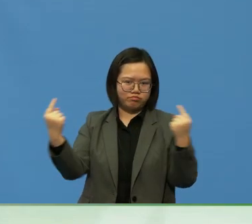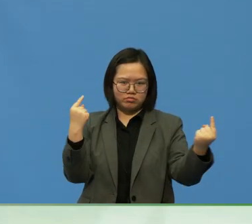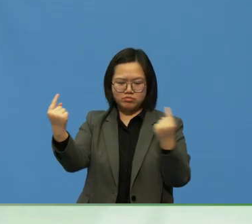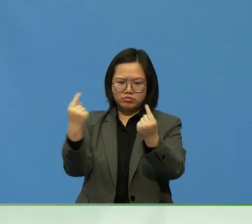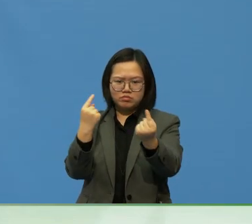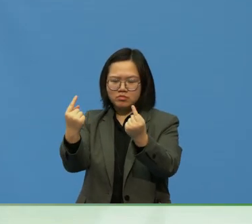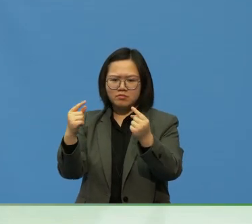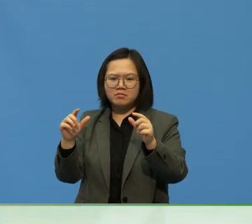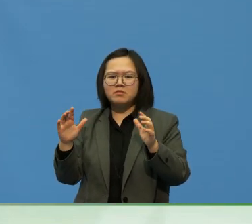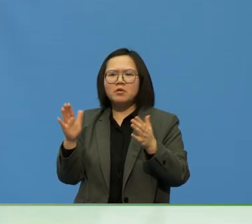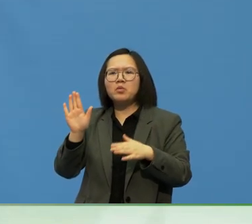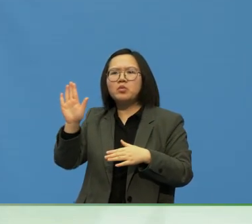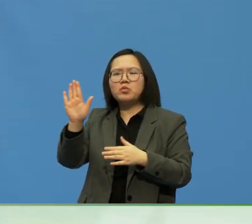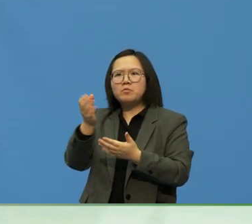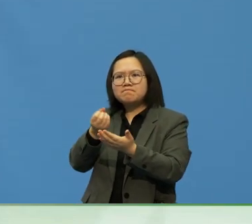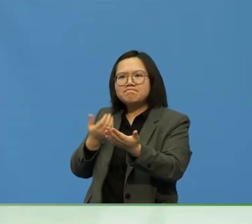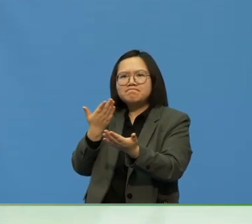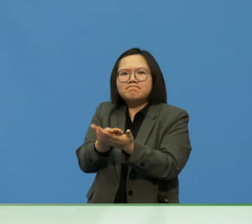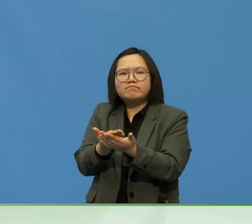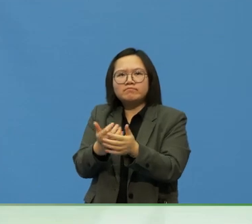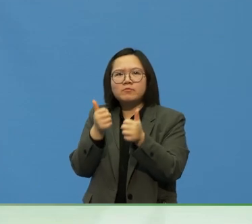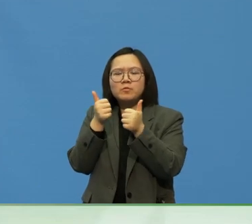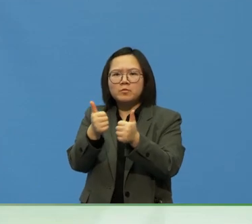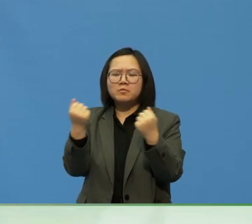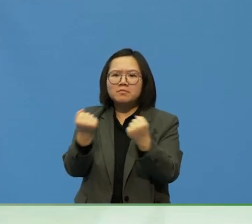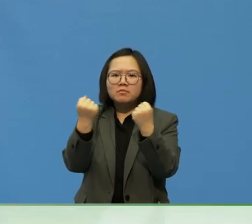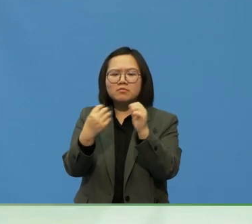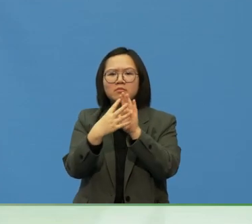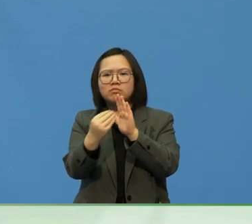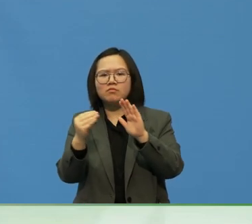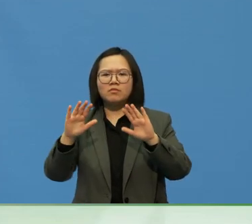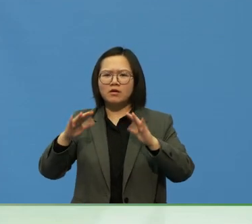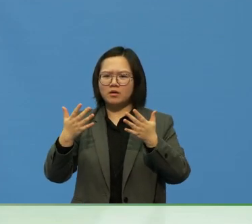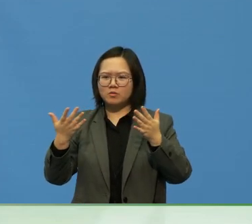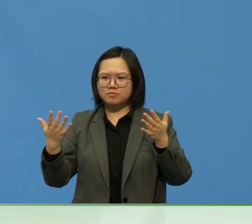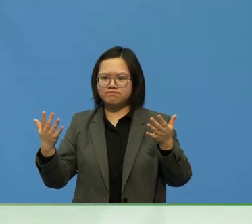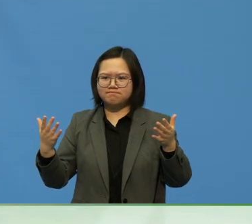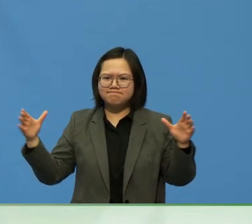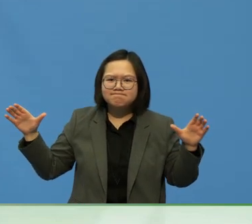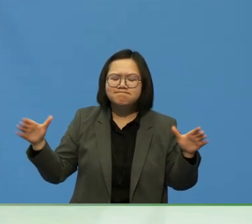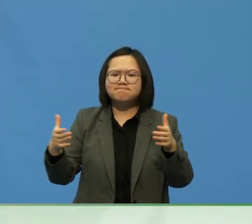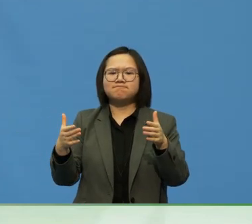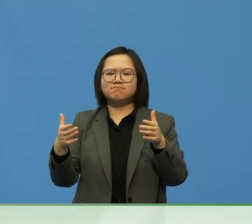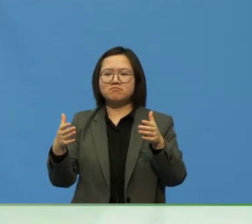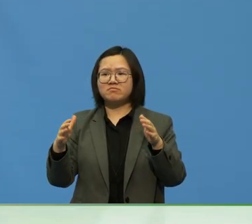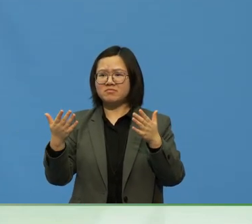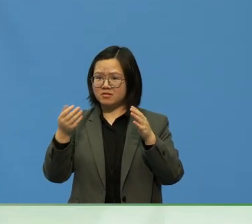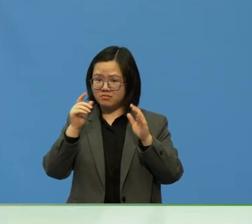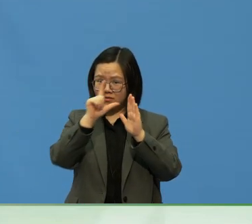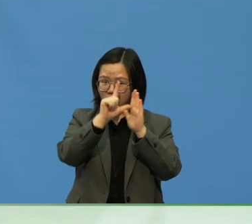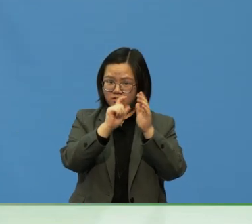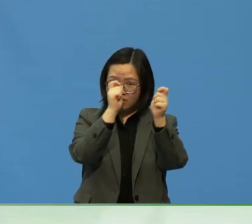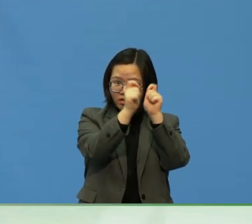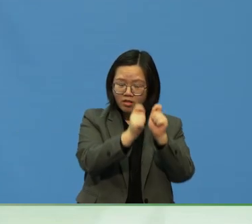would you suggest to bring forward to really create change? How to create this? Is it simply changing laws, or can they also